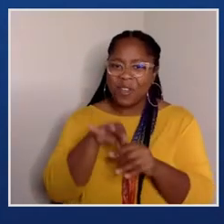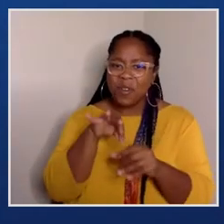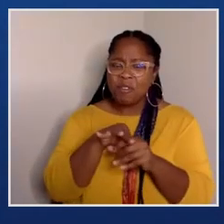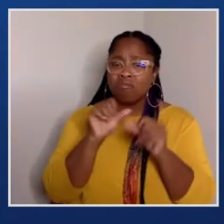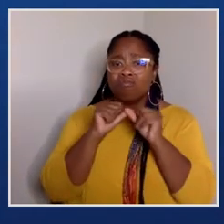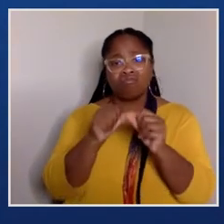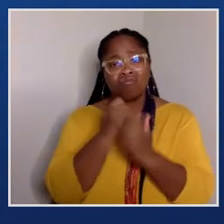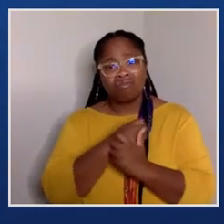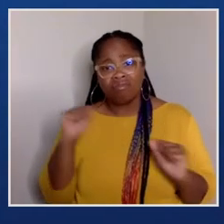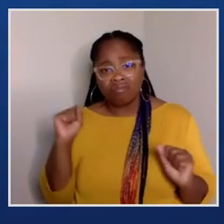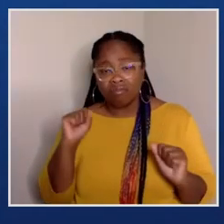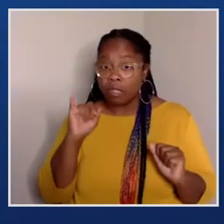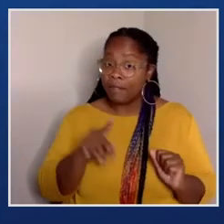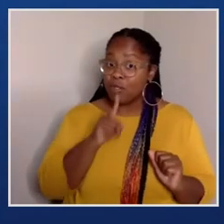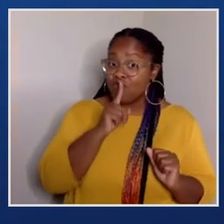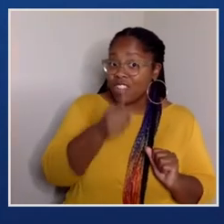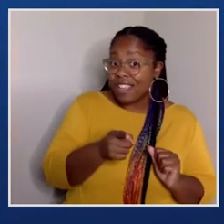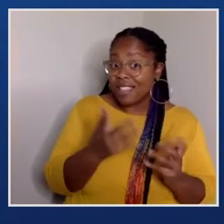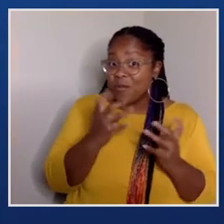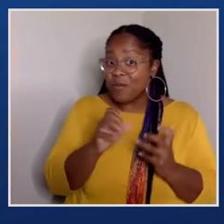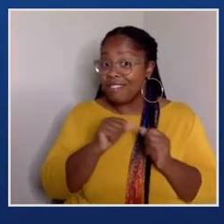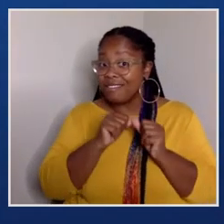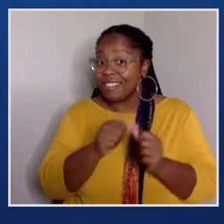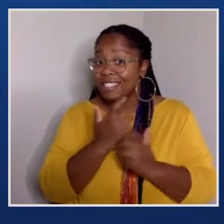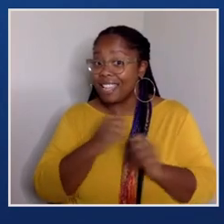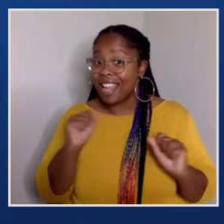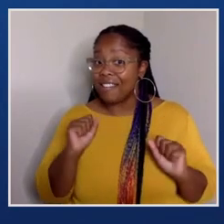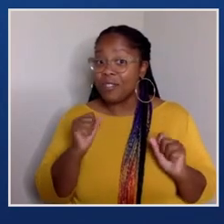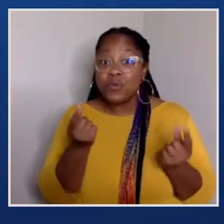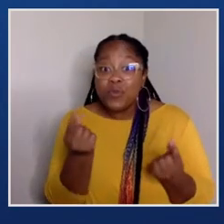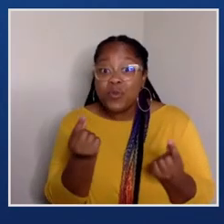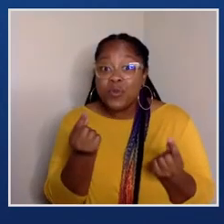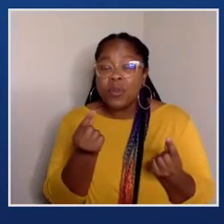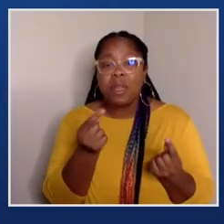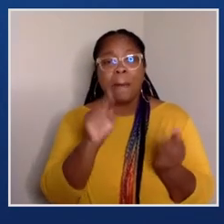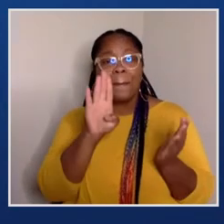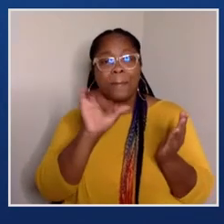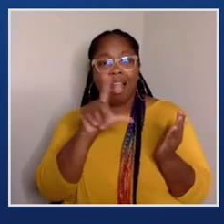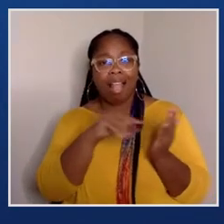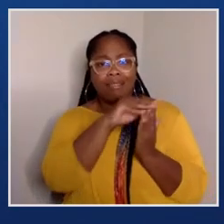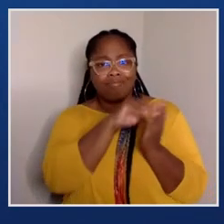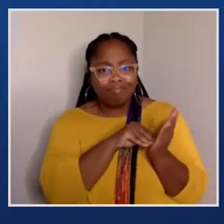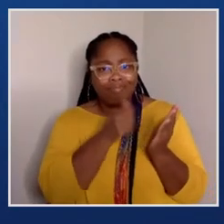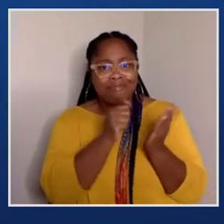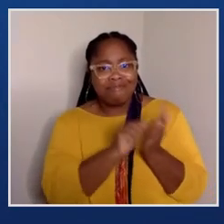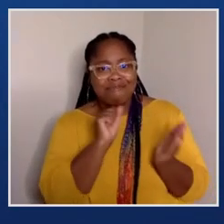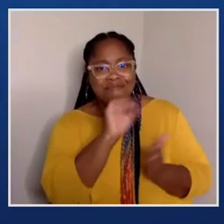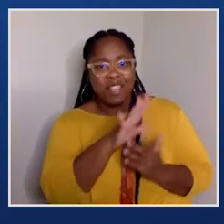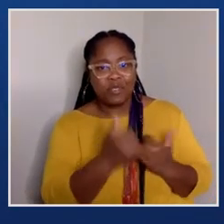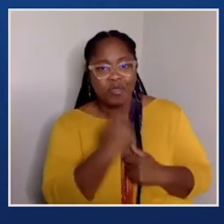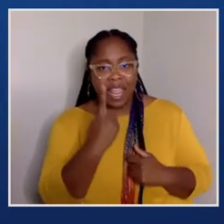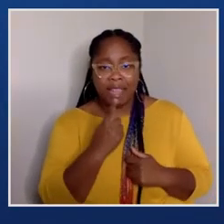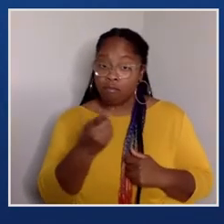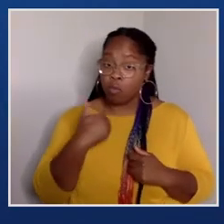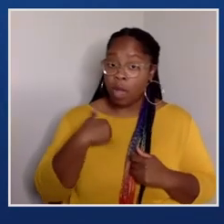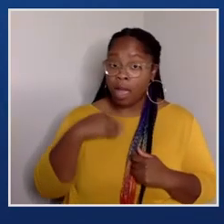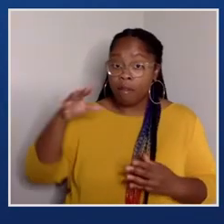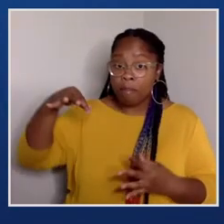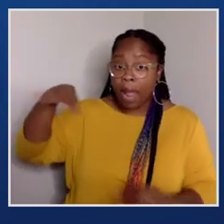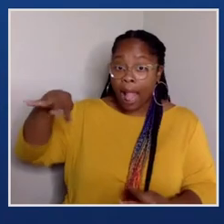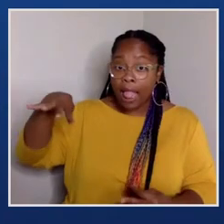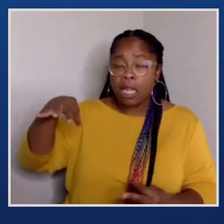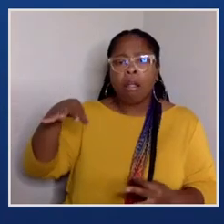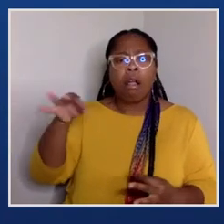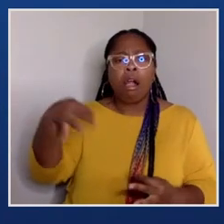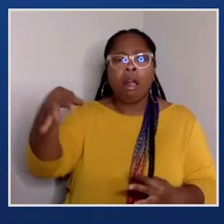out there, and if you really want to be safe, you can mail in your ballot today. Yes, and if you have a ballot, don't wait. Fill that